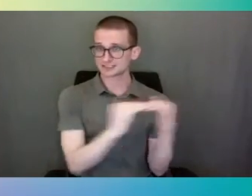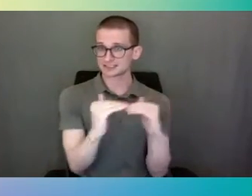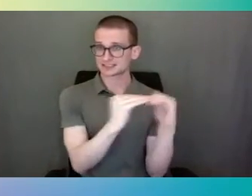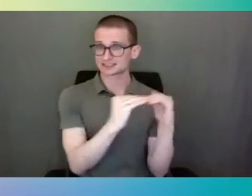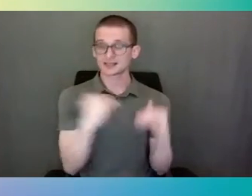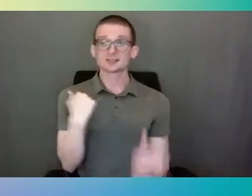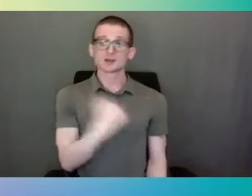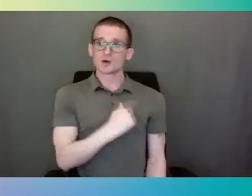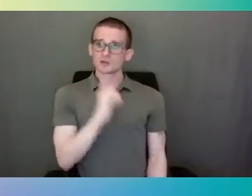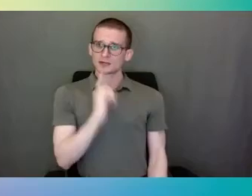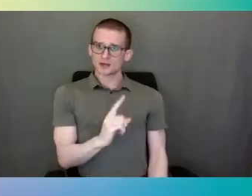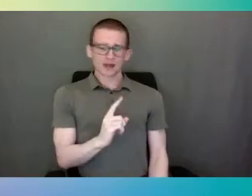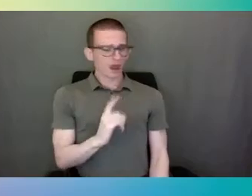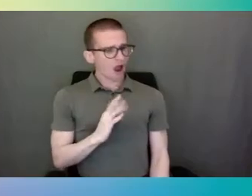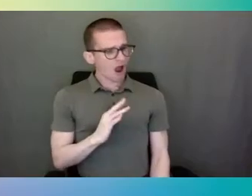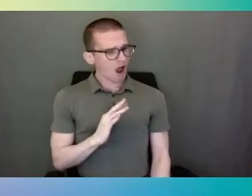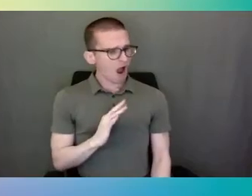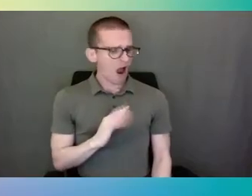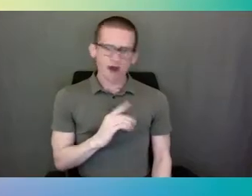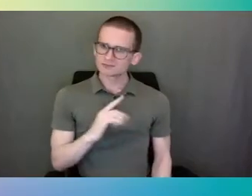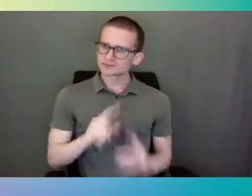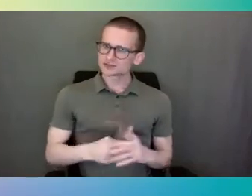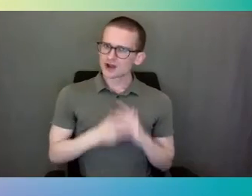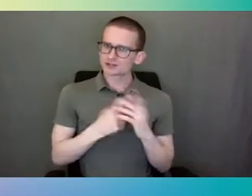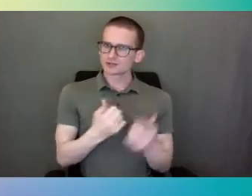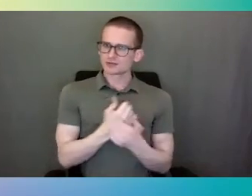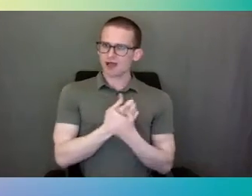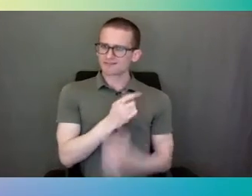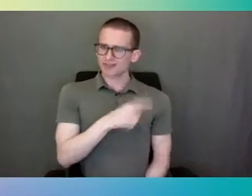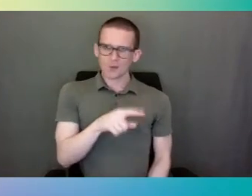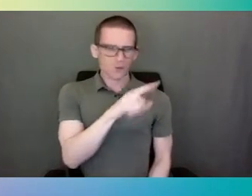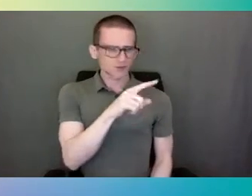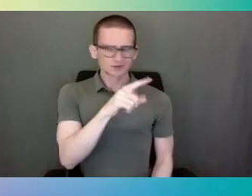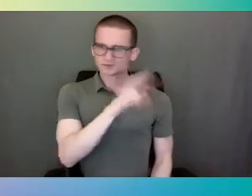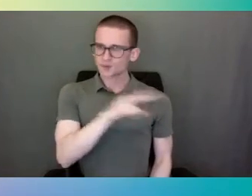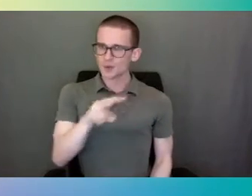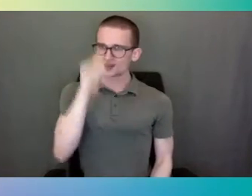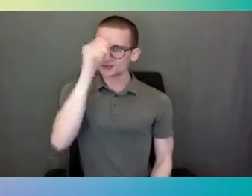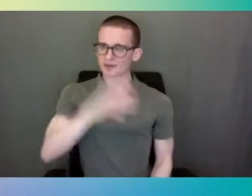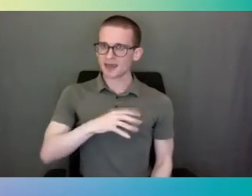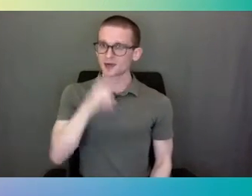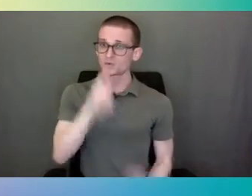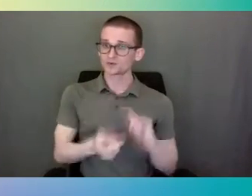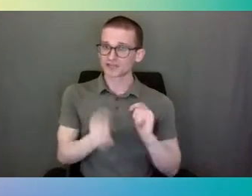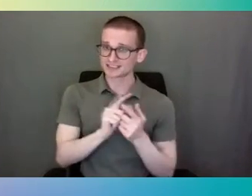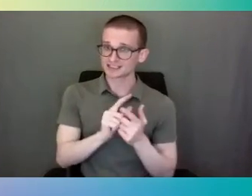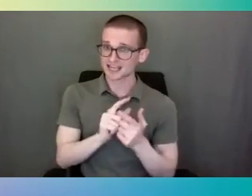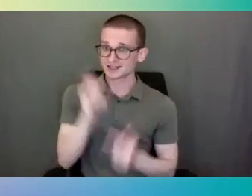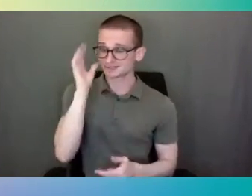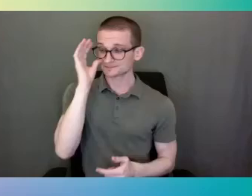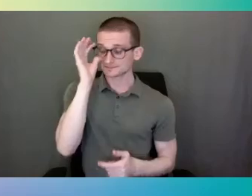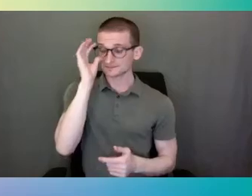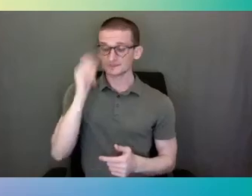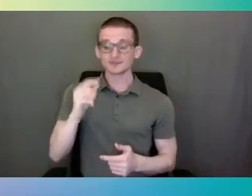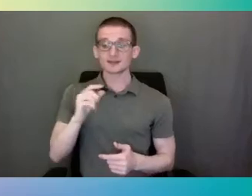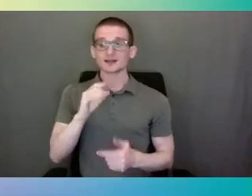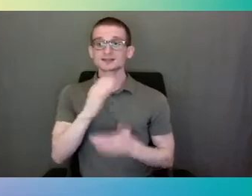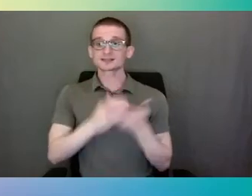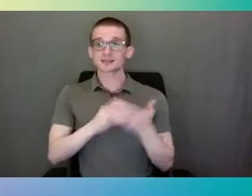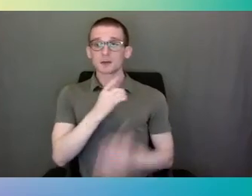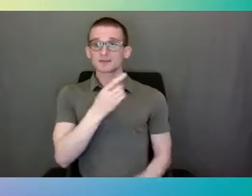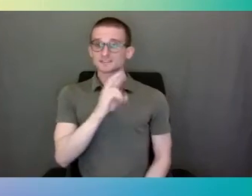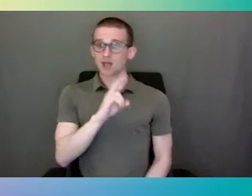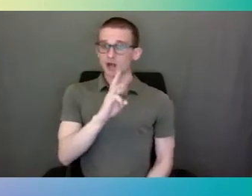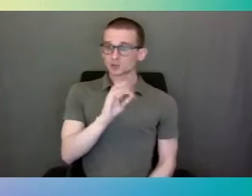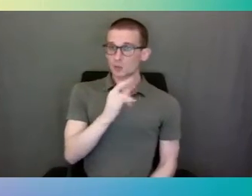these 22 men who translated the Bible. And I found myself taking copies of notes that Dr. Weigel did on sermons. And I said,